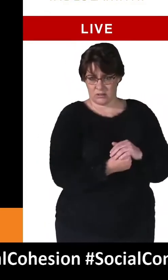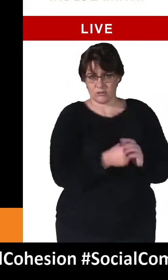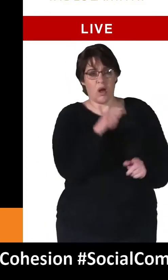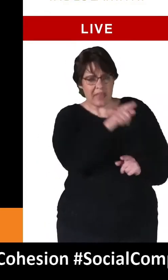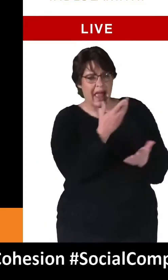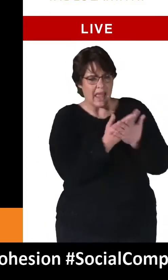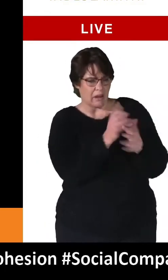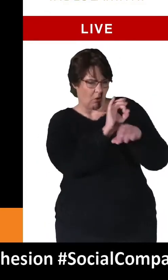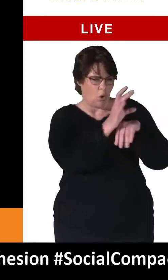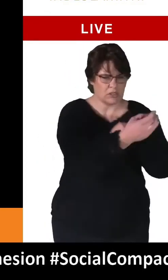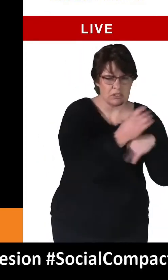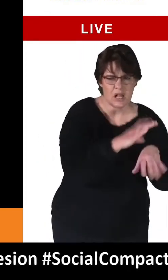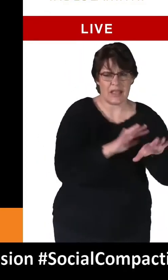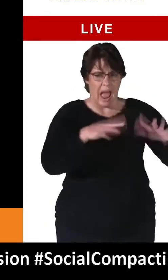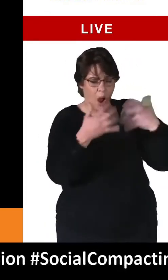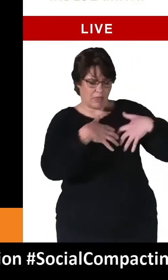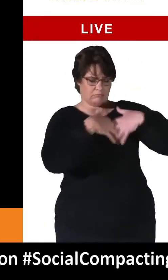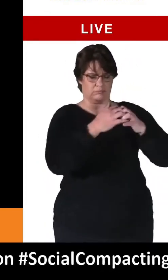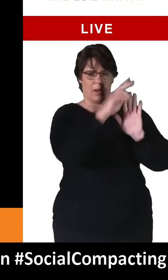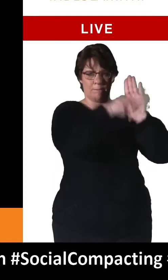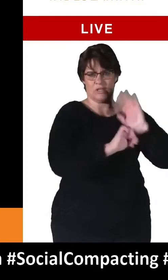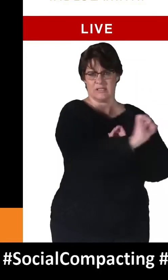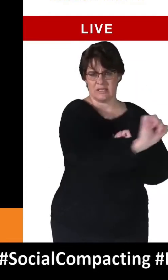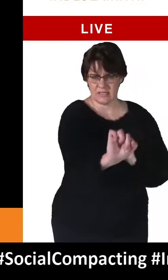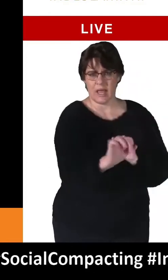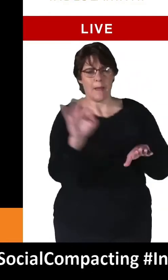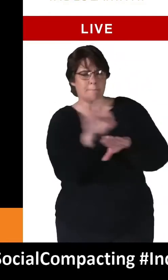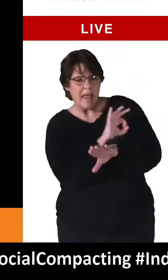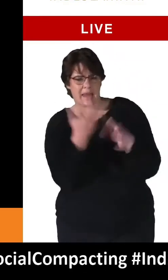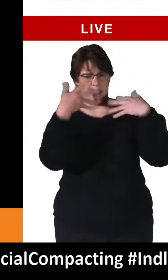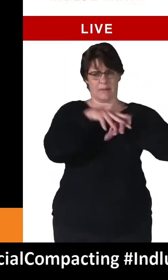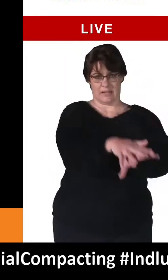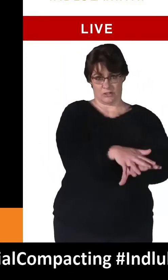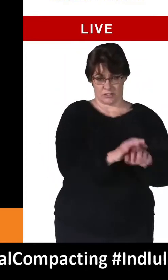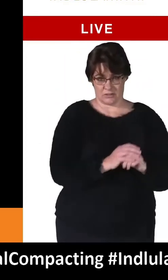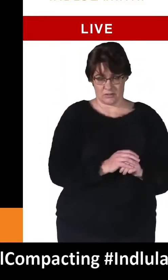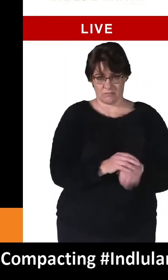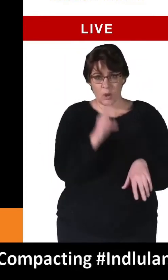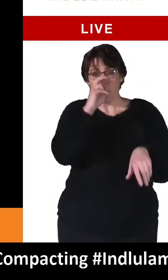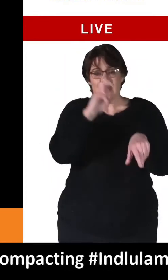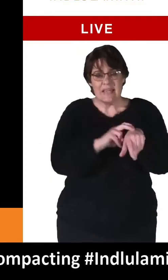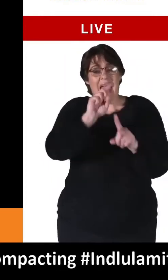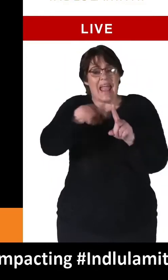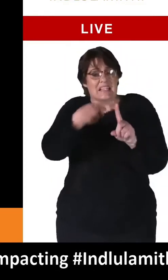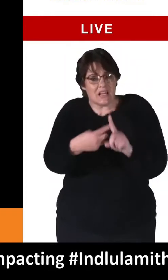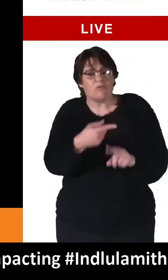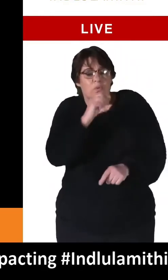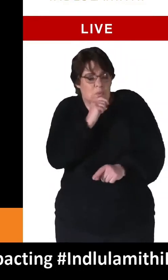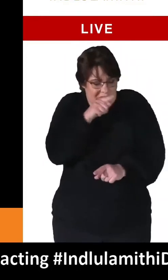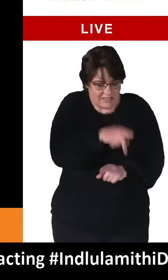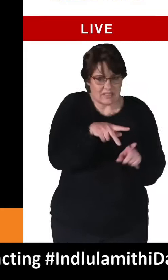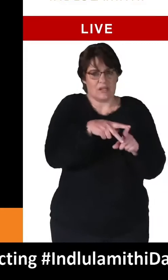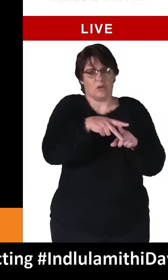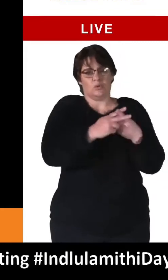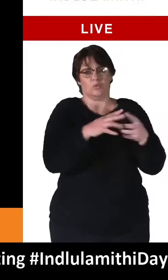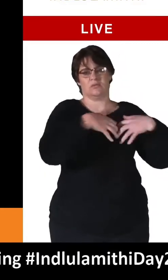can consult on them for their policy design, for planning and implementation. We need to get the executive to use the tools